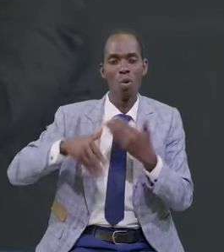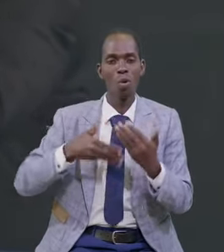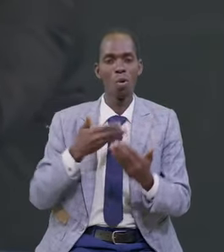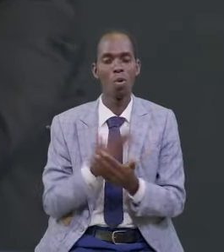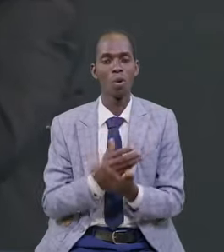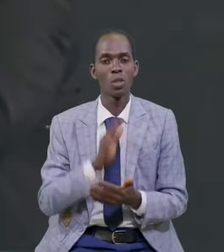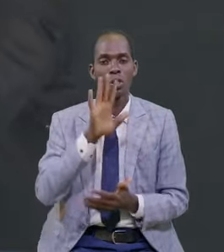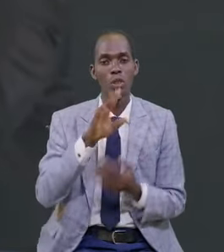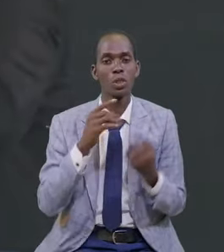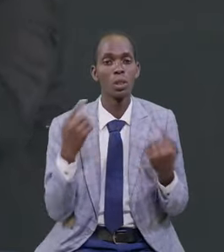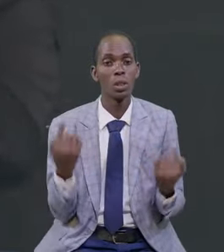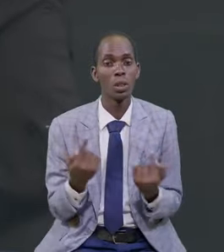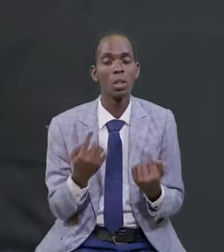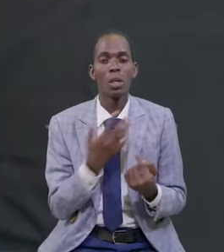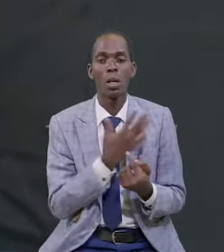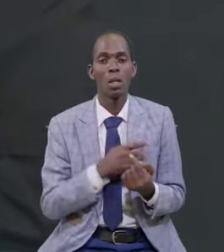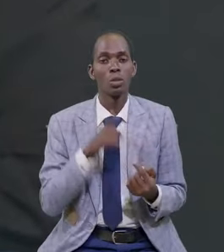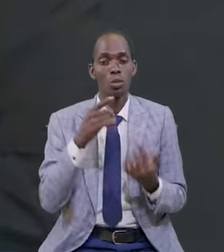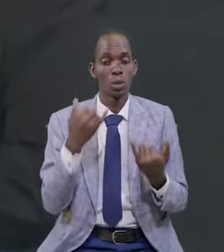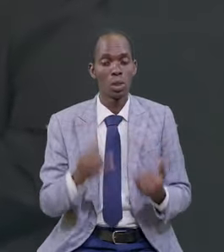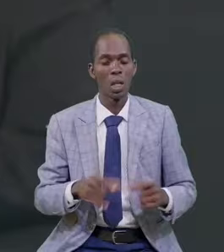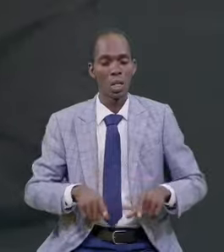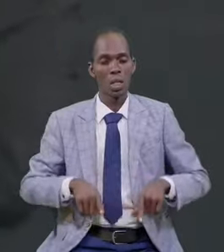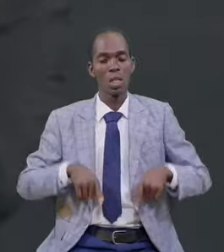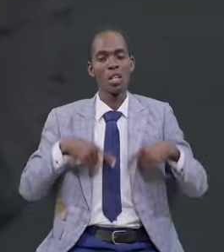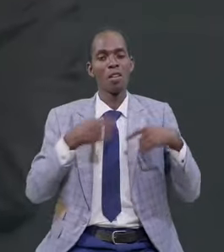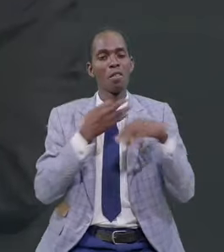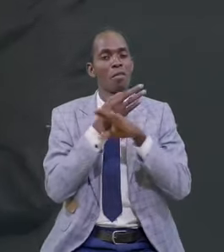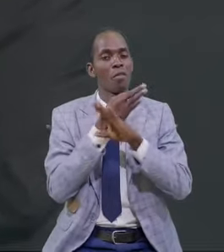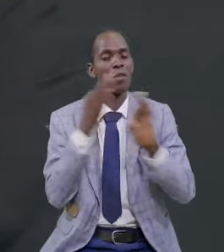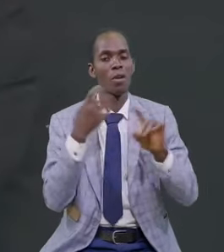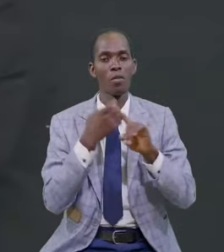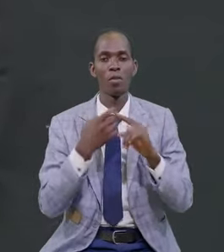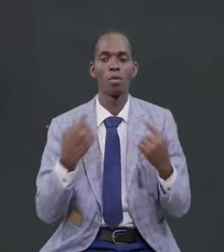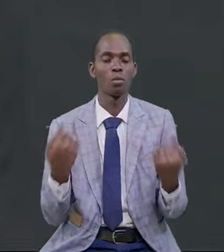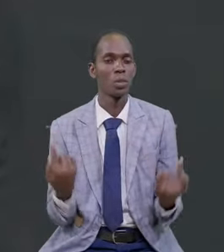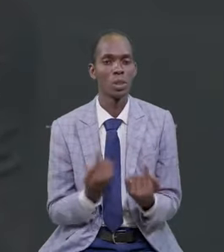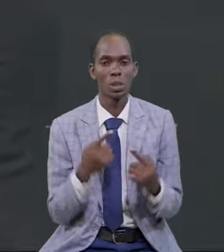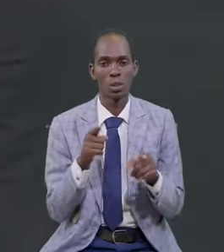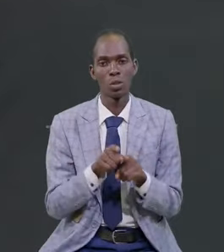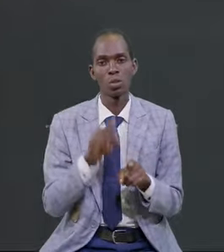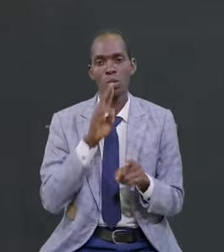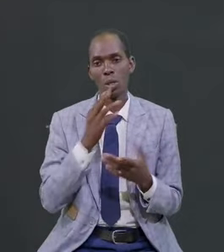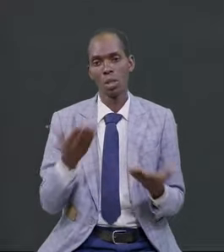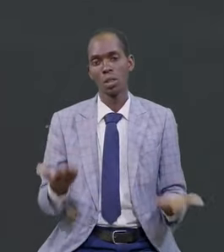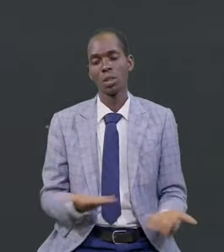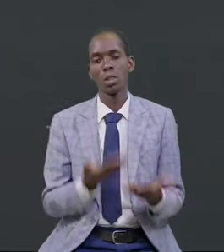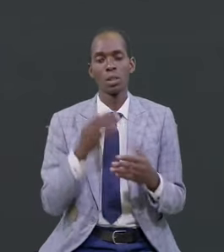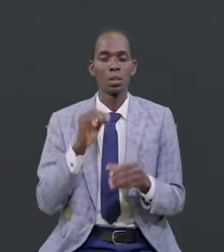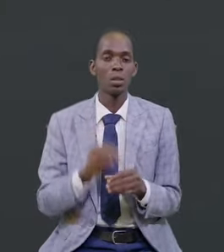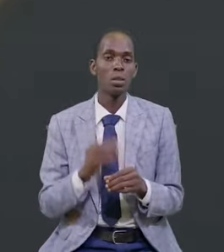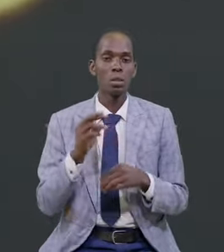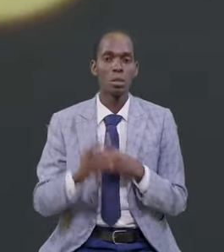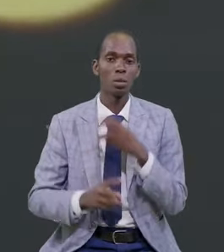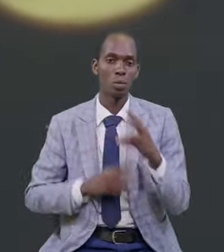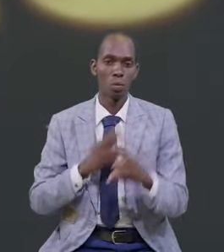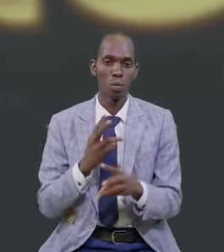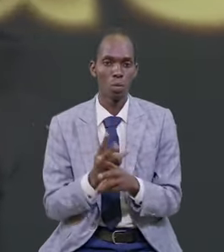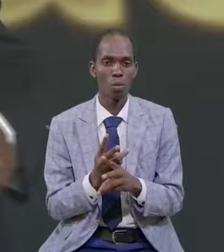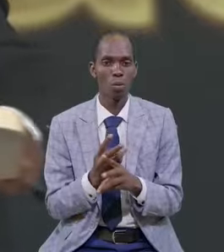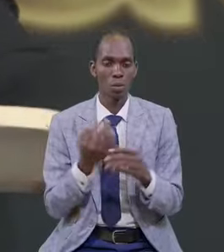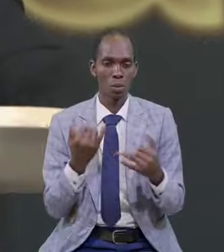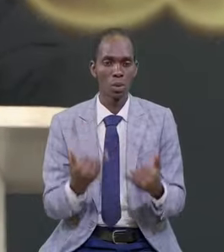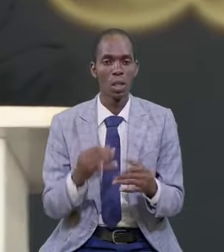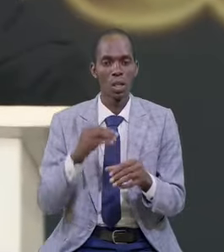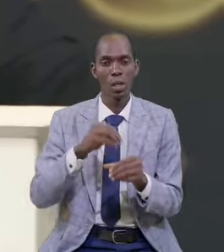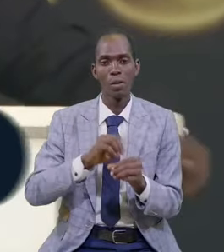life free from sin while you are here in the world in first John chapter 3